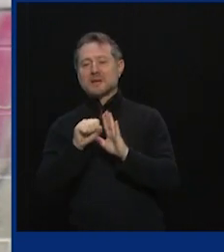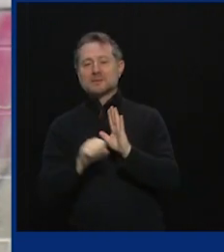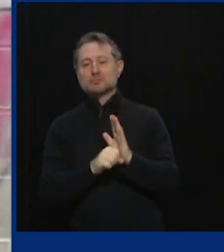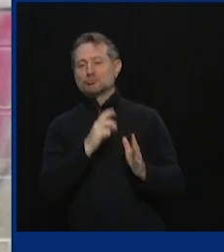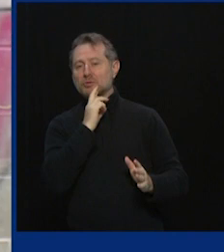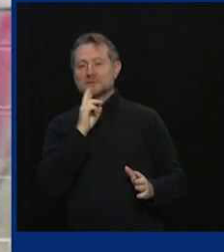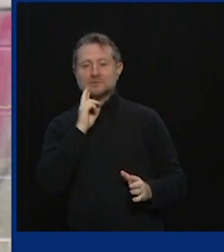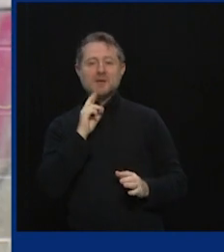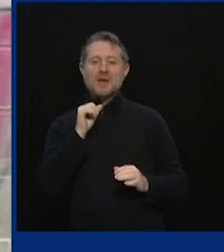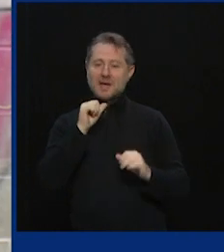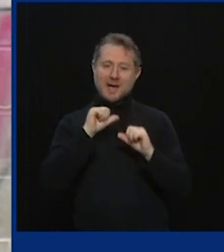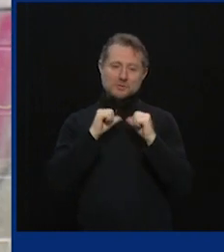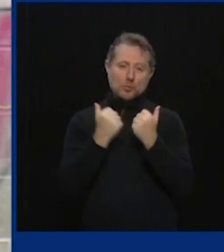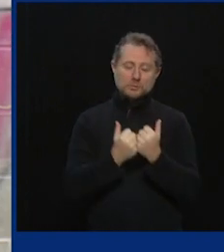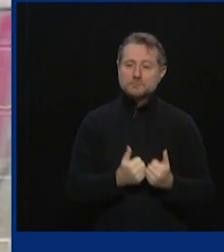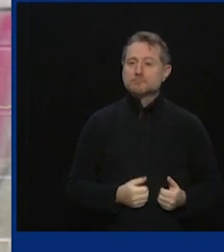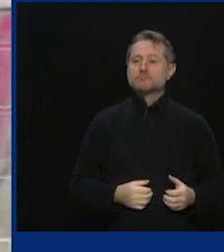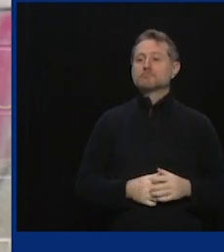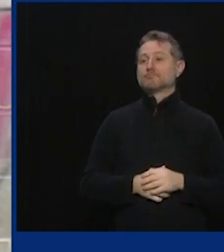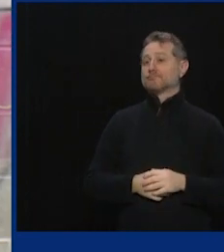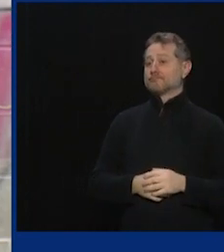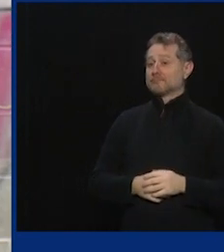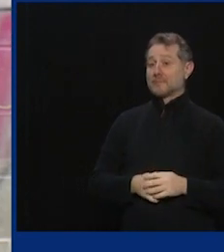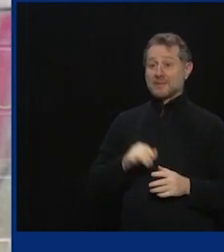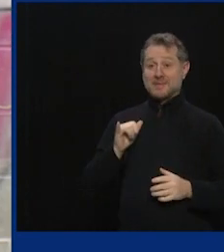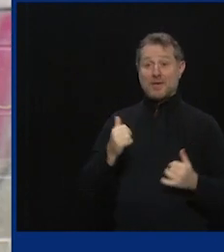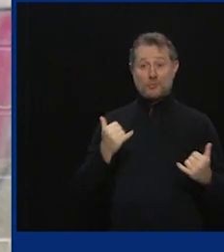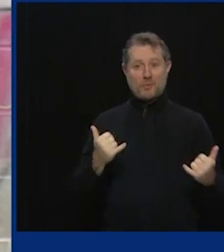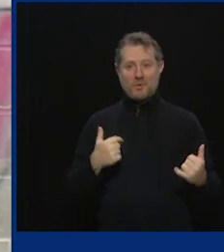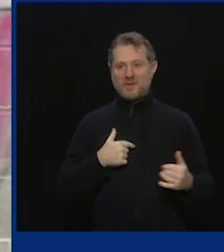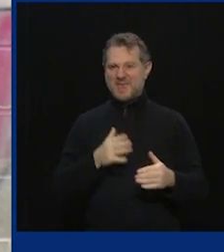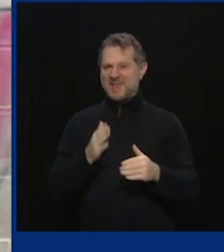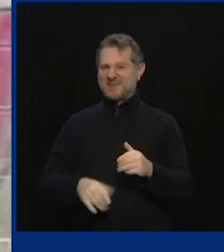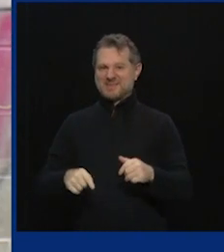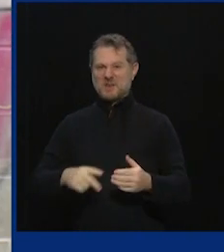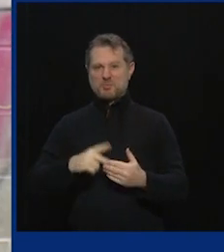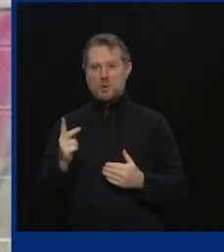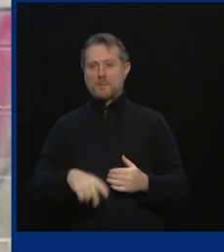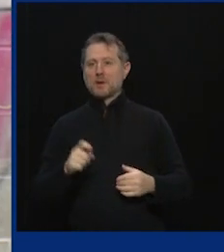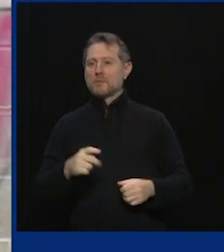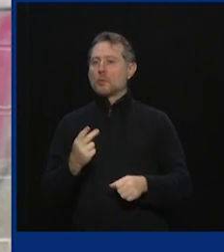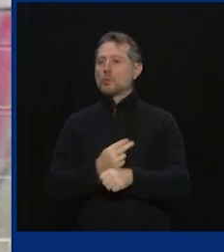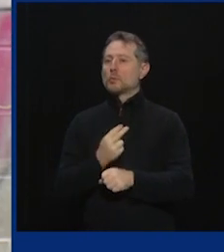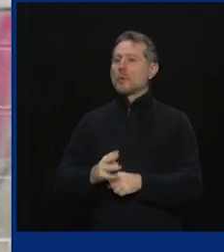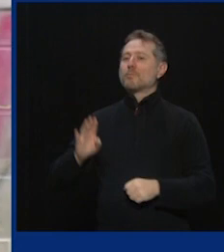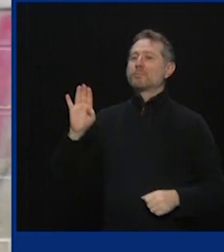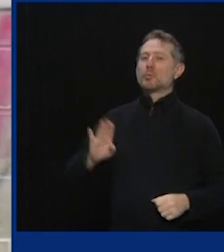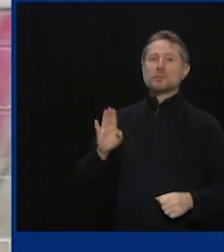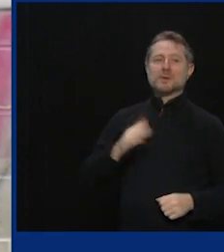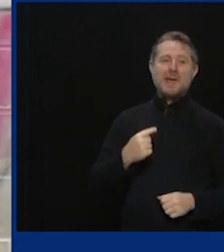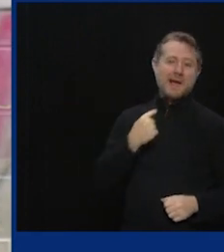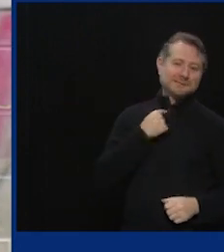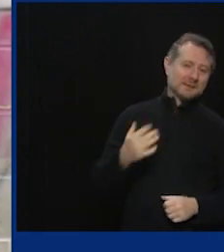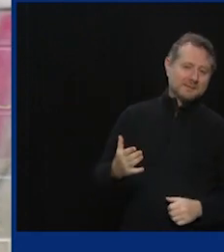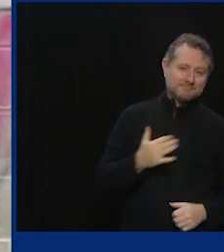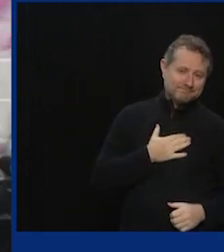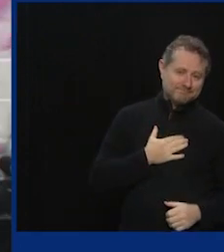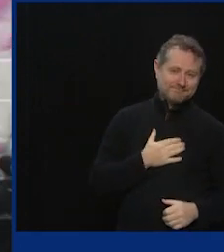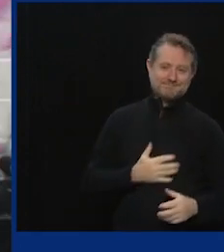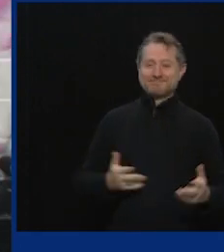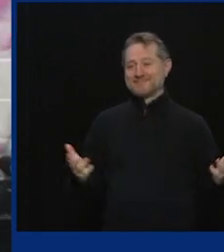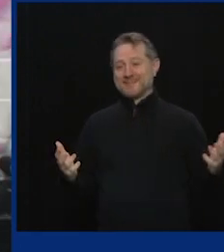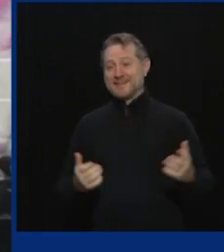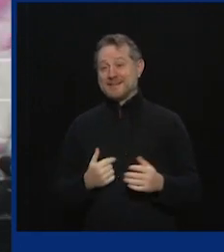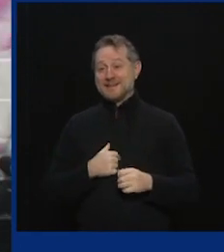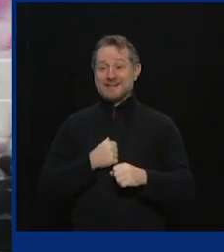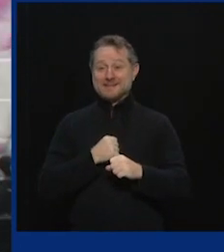out the program. They told me I have to do it in a Brooklyn fashion. I don't know how to do that, but the BX is in Brownsville. Thank